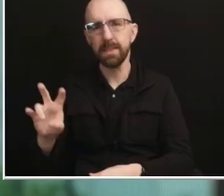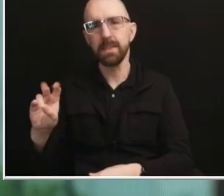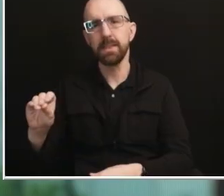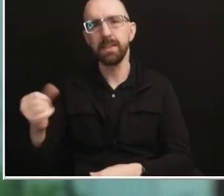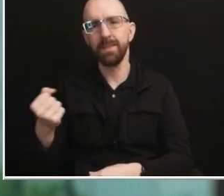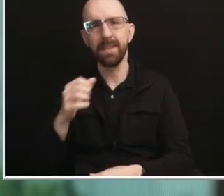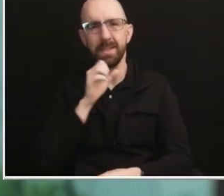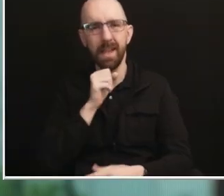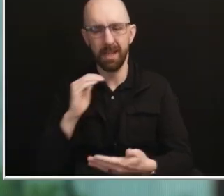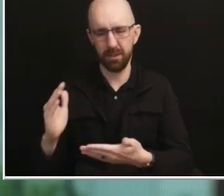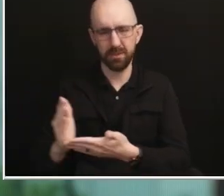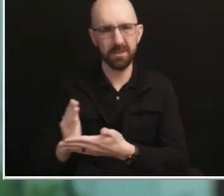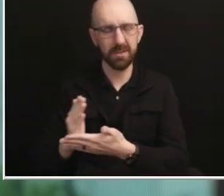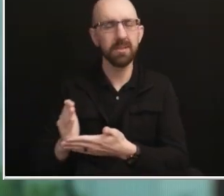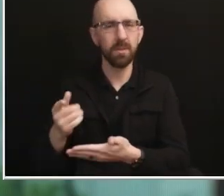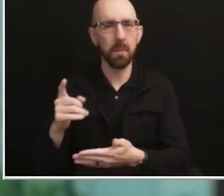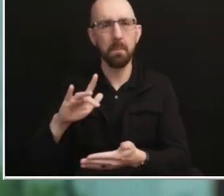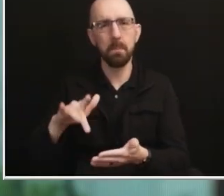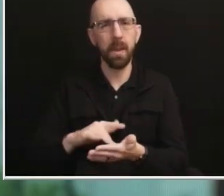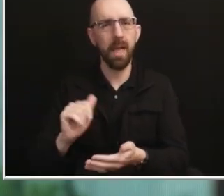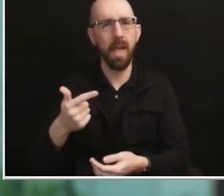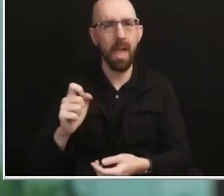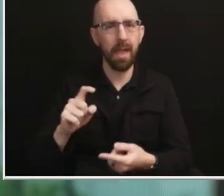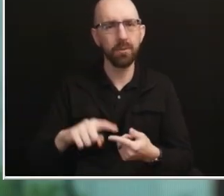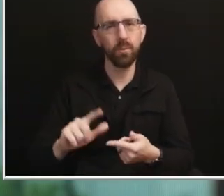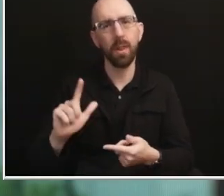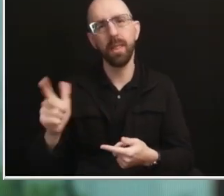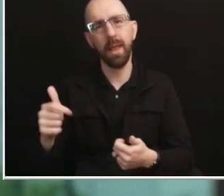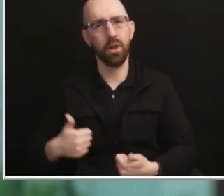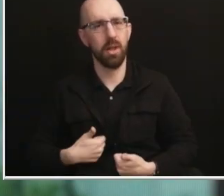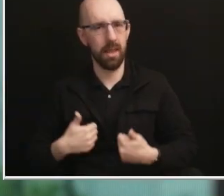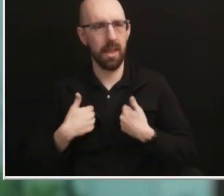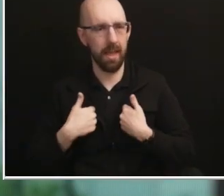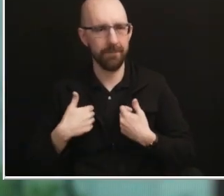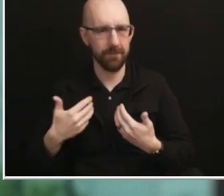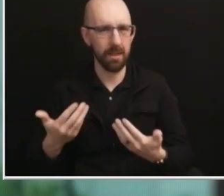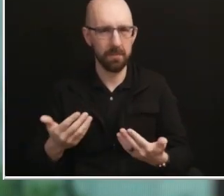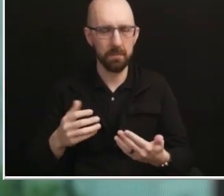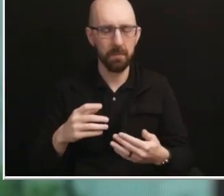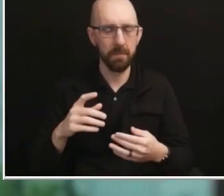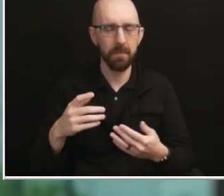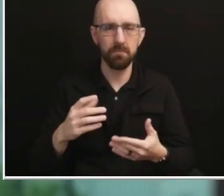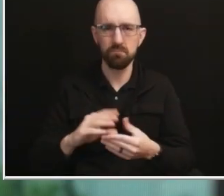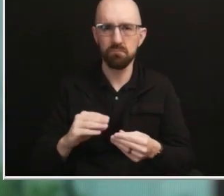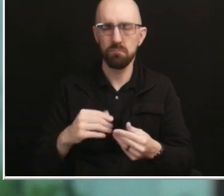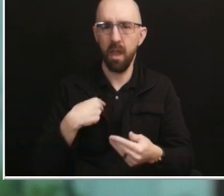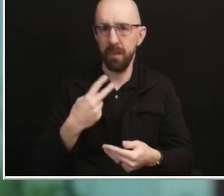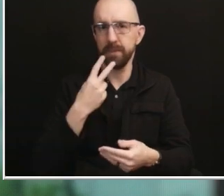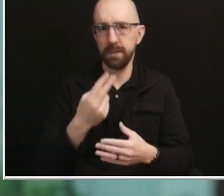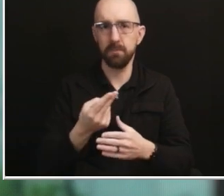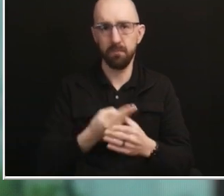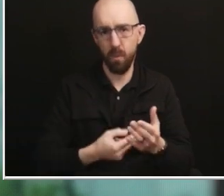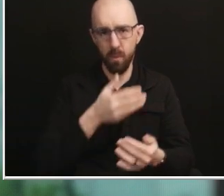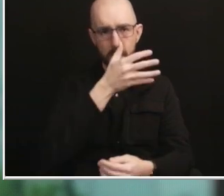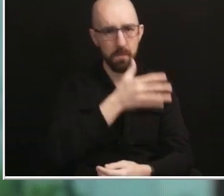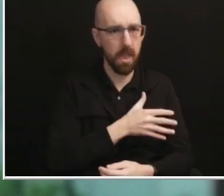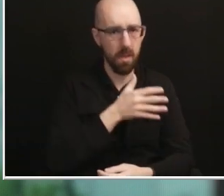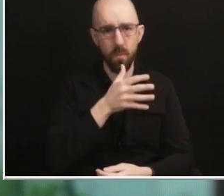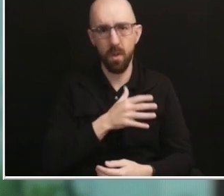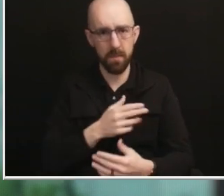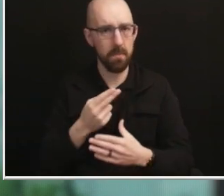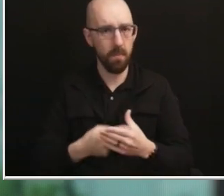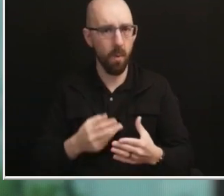a middle-aged to later in life woman. That said, I've seen both. Men and women have this condition.